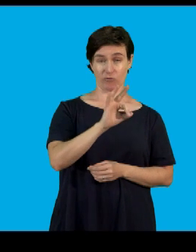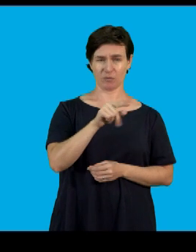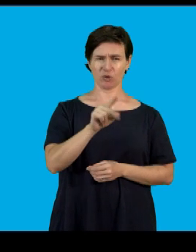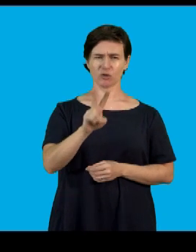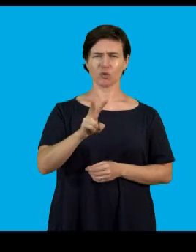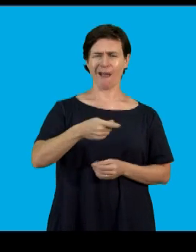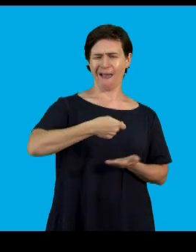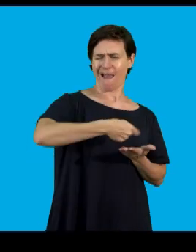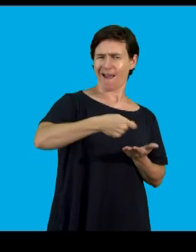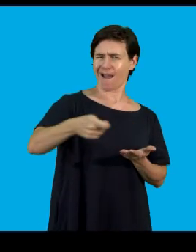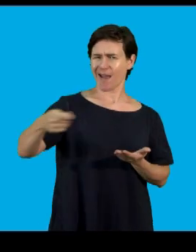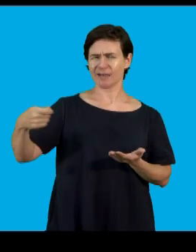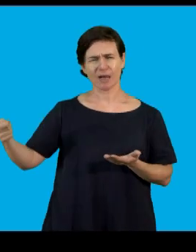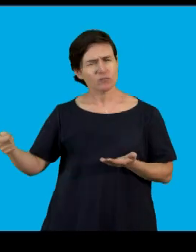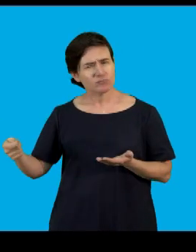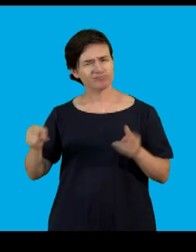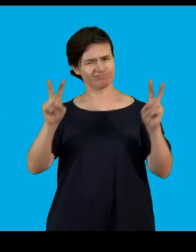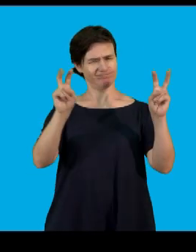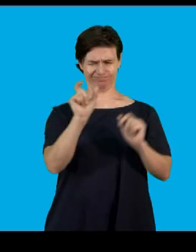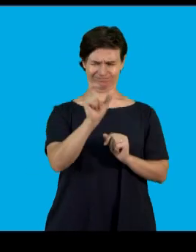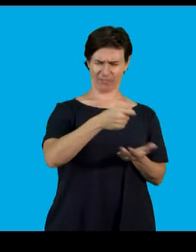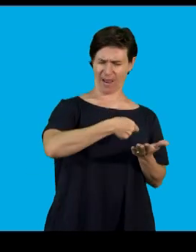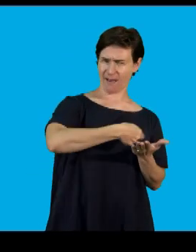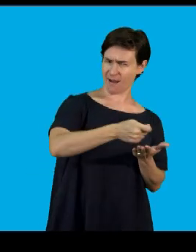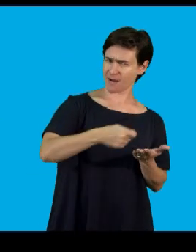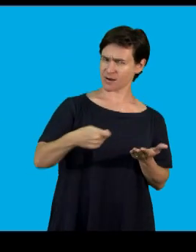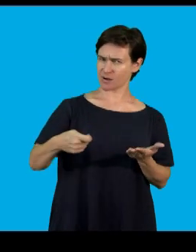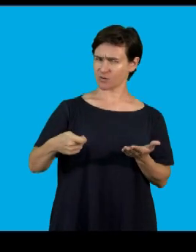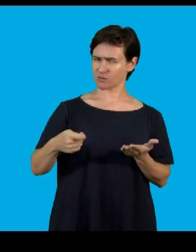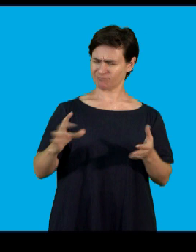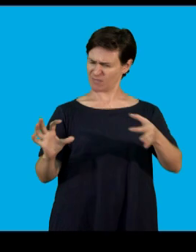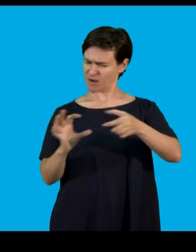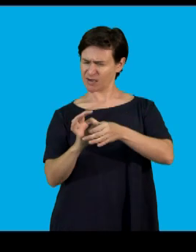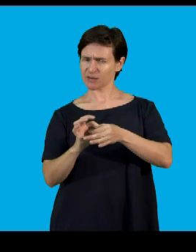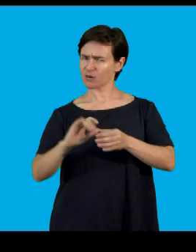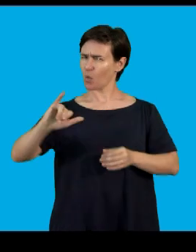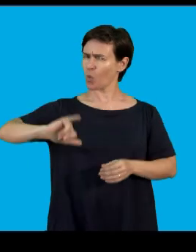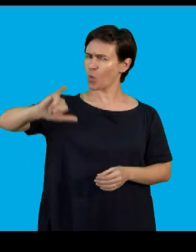1.3.2, handouts. Which one is the correct answer? Handouts.